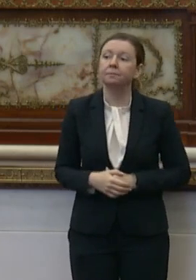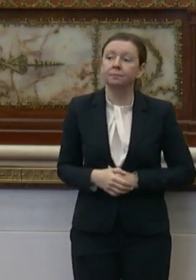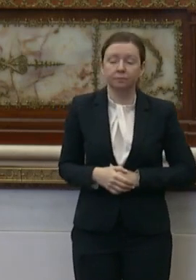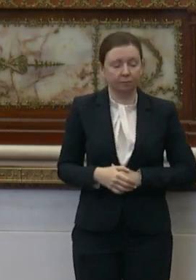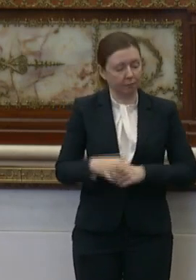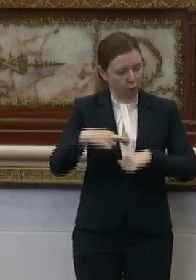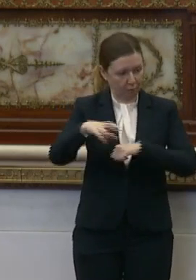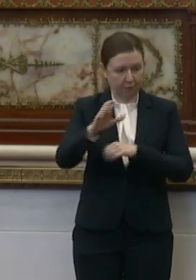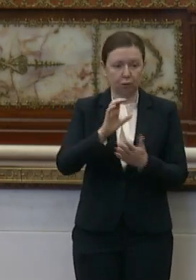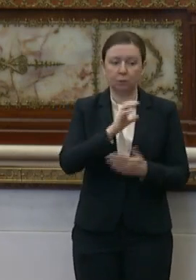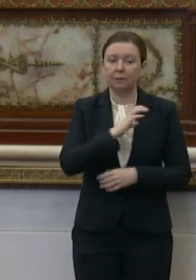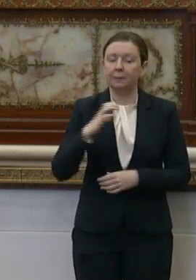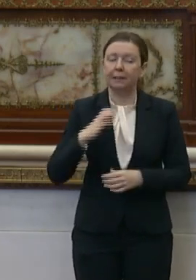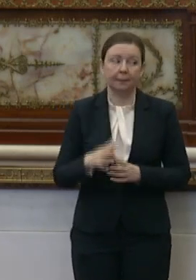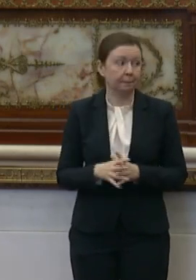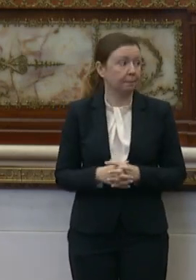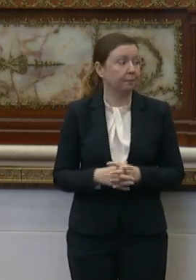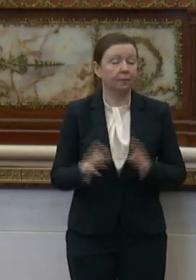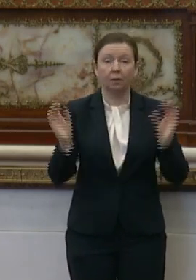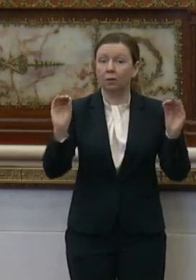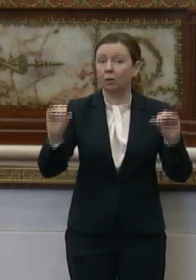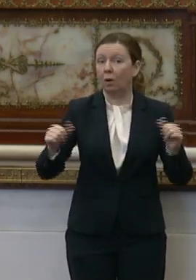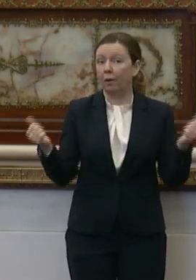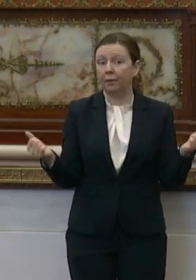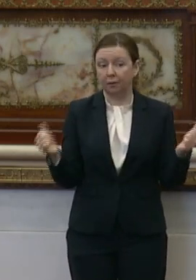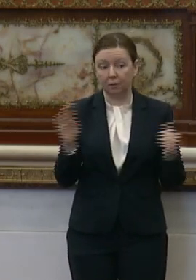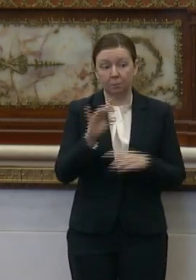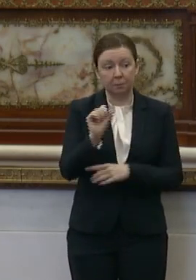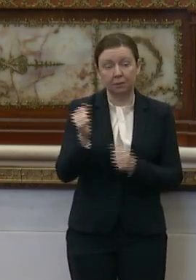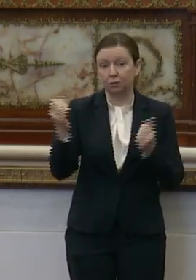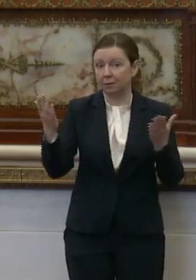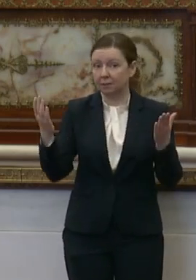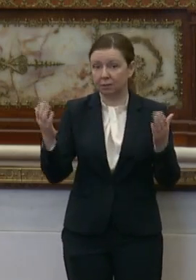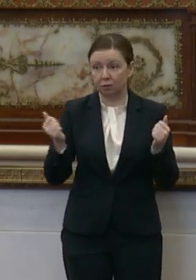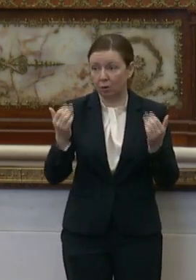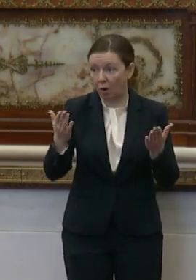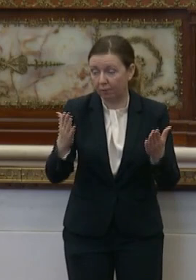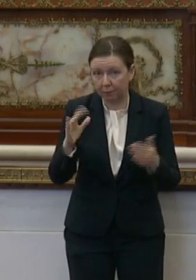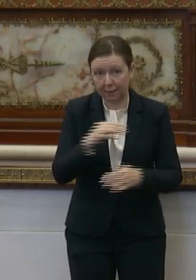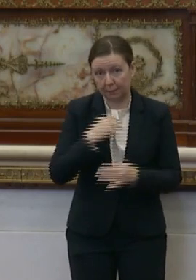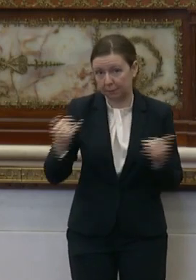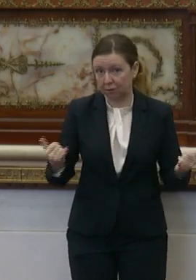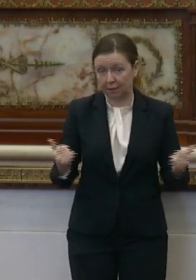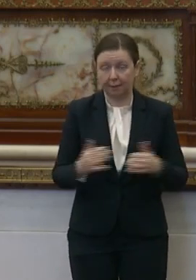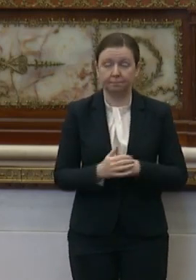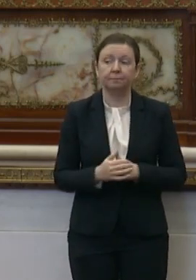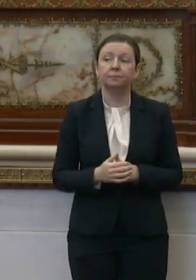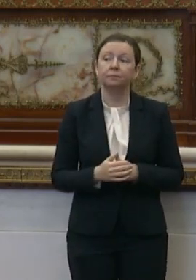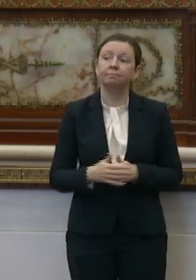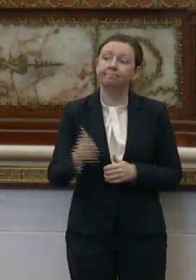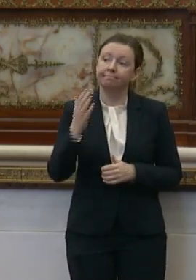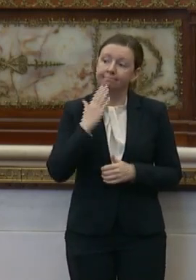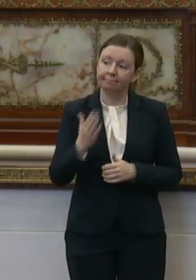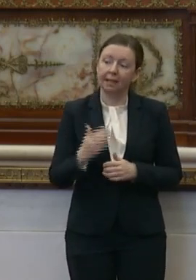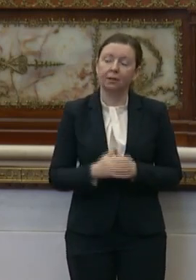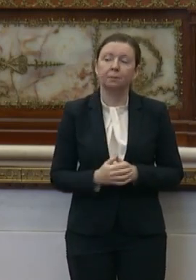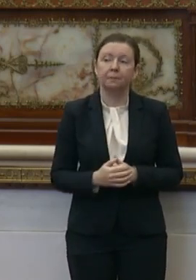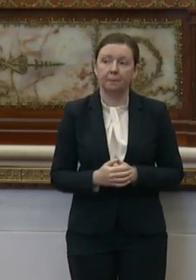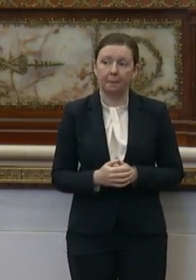Heard the committee. There are no other bills or resolutions being offered by the members today, Mr. President. Thank you very